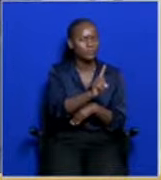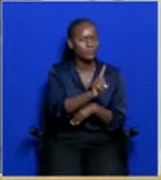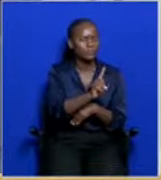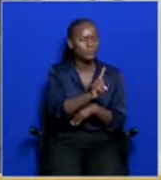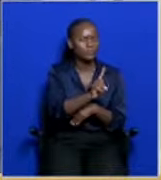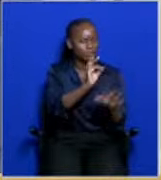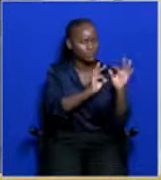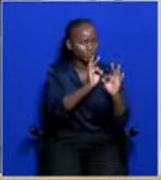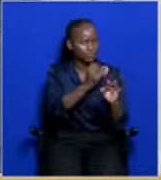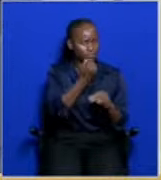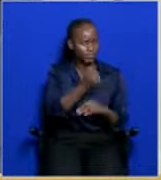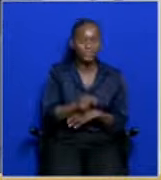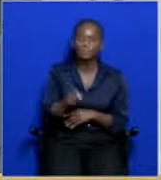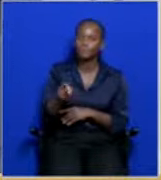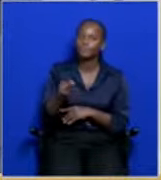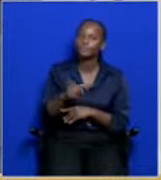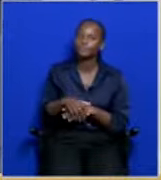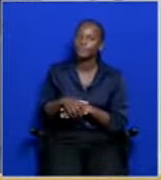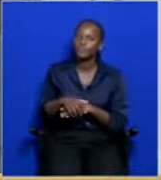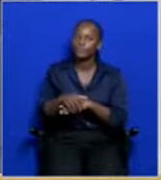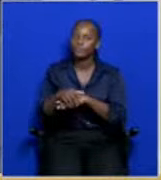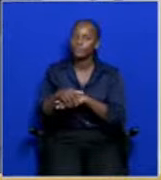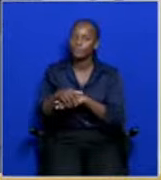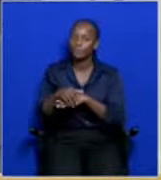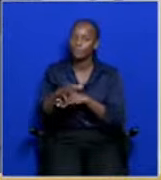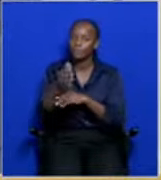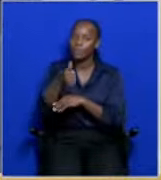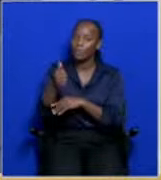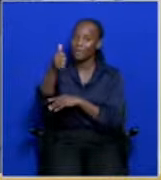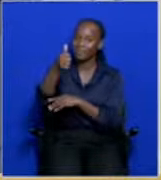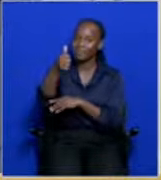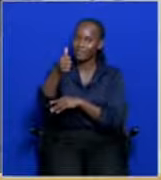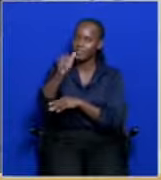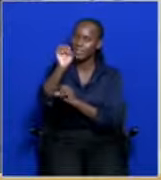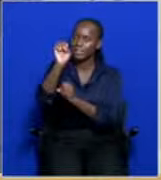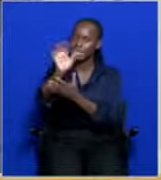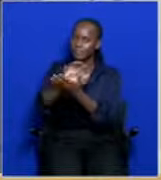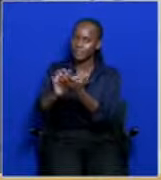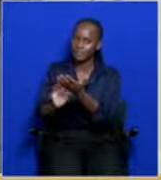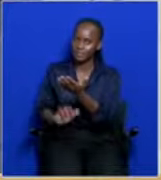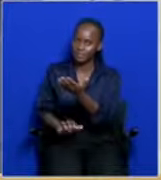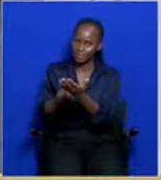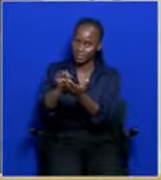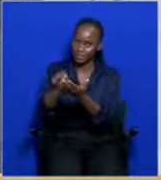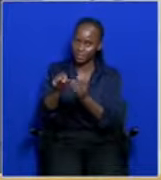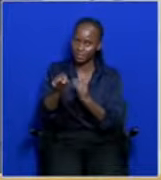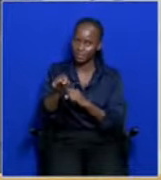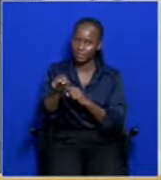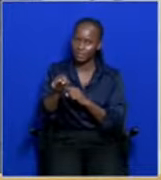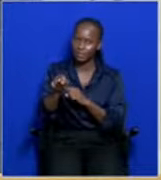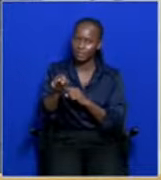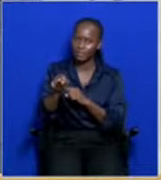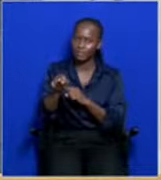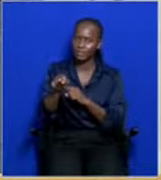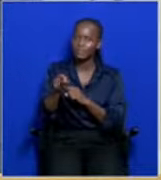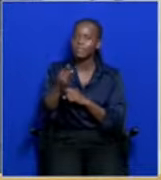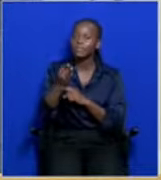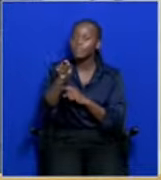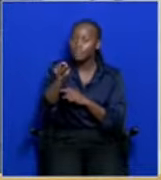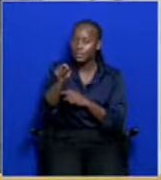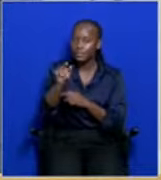Statement. Commander Statement, duty on, duty off statement to confirm that